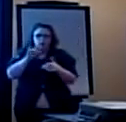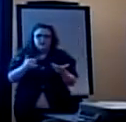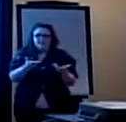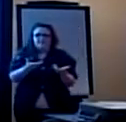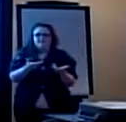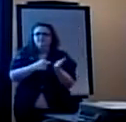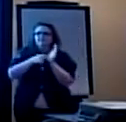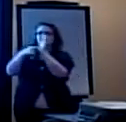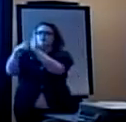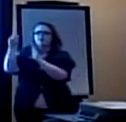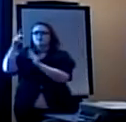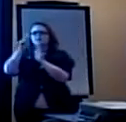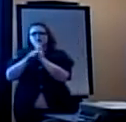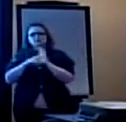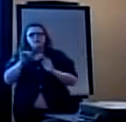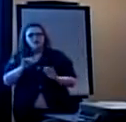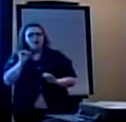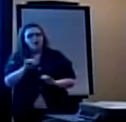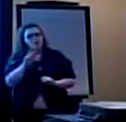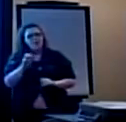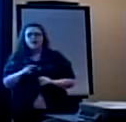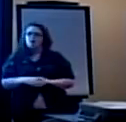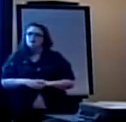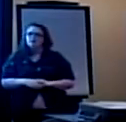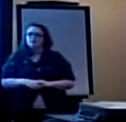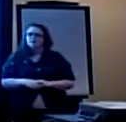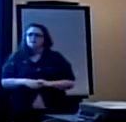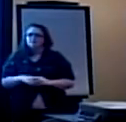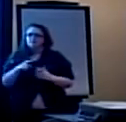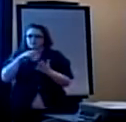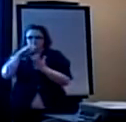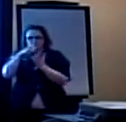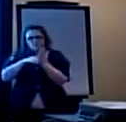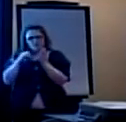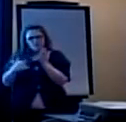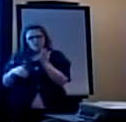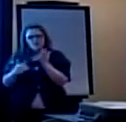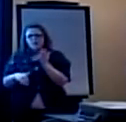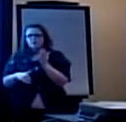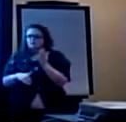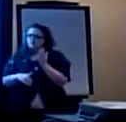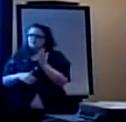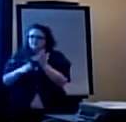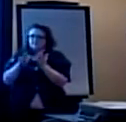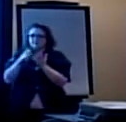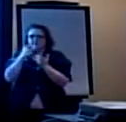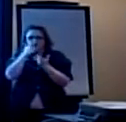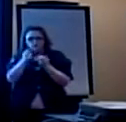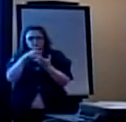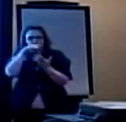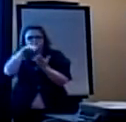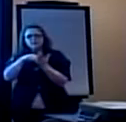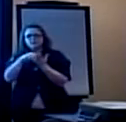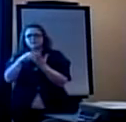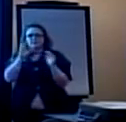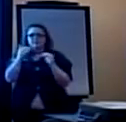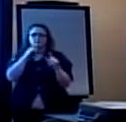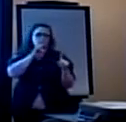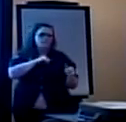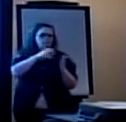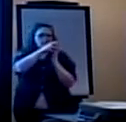Policy advisors went, oh, wow. Because, they read all the time, and they were like, this is nice. This is a lot more interesting than reading yet another